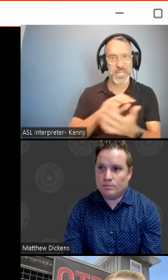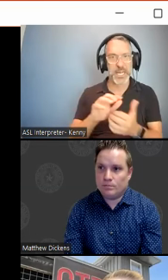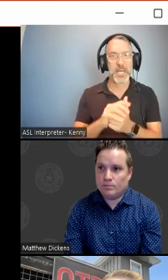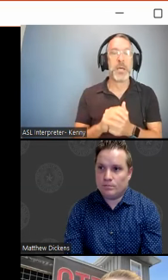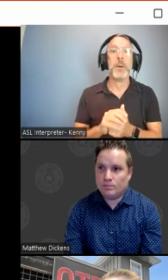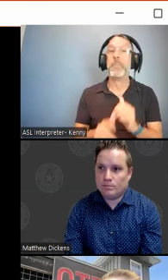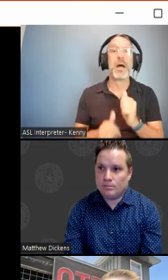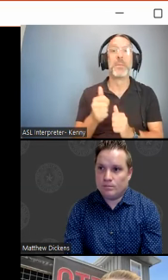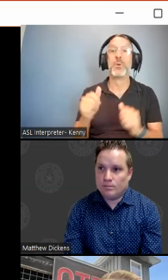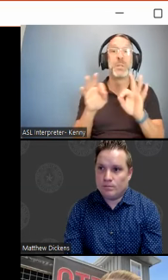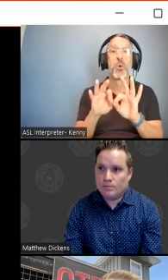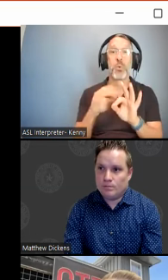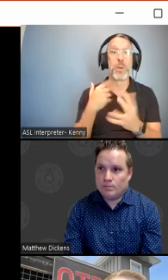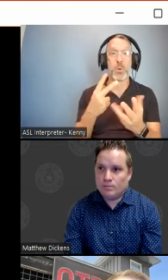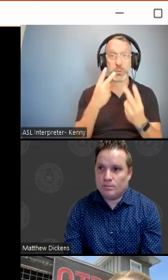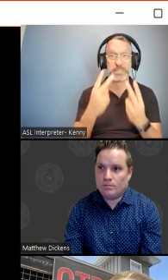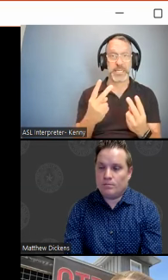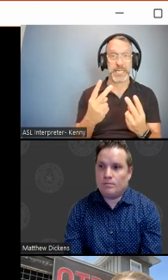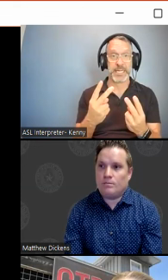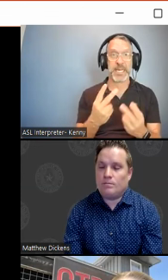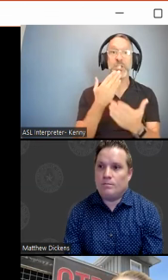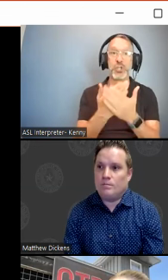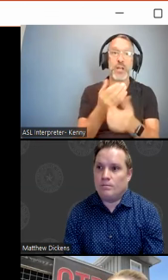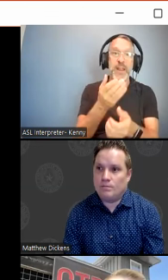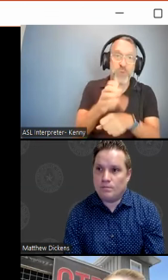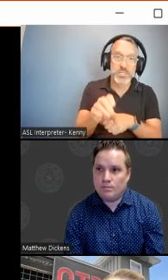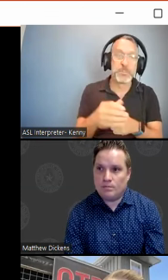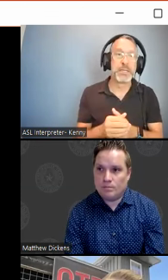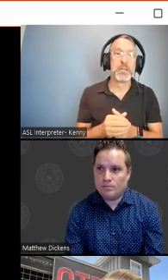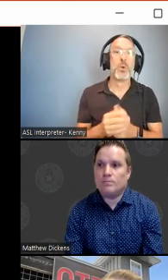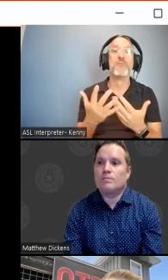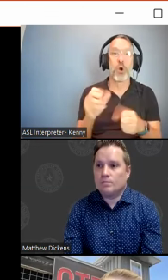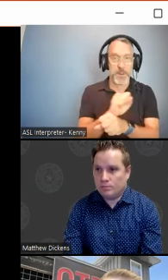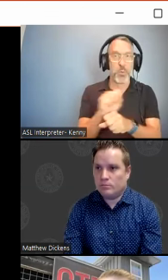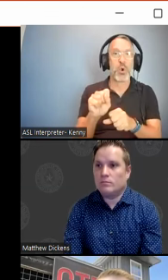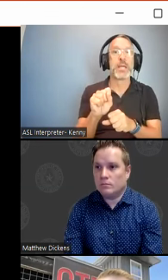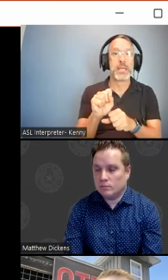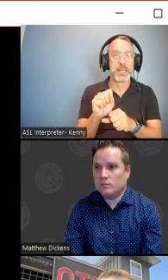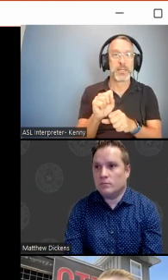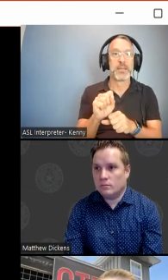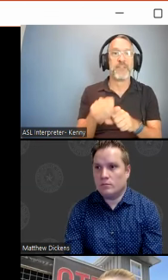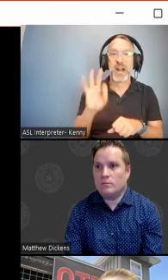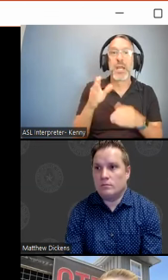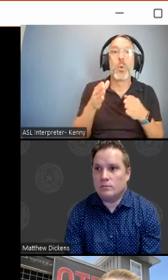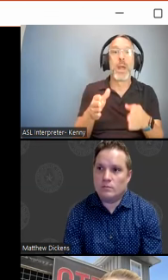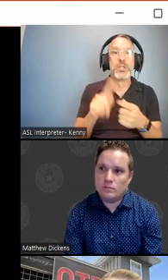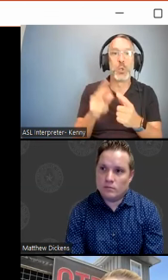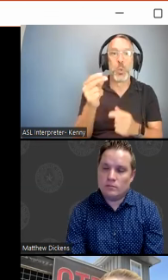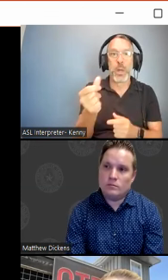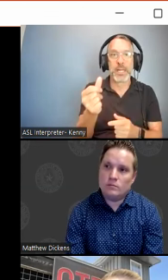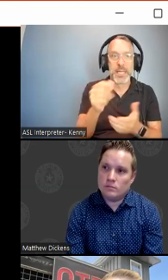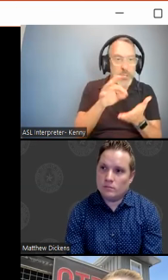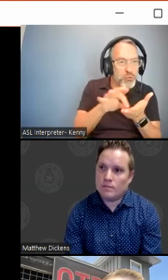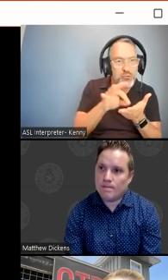thing that we want to see is good enforcement. We've already been working on and finding a way to quickly